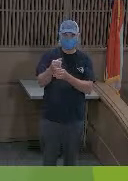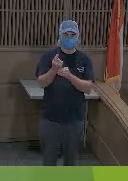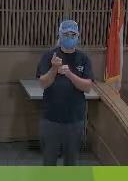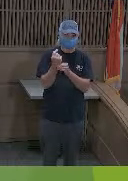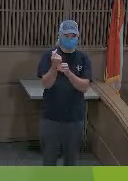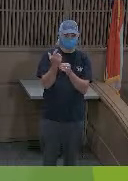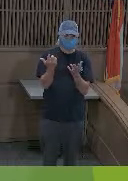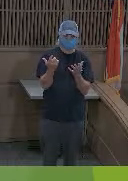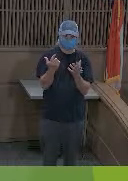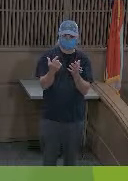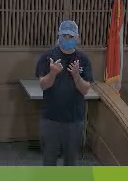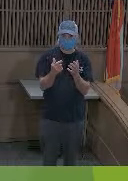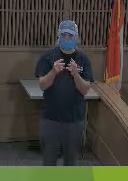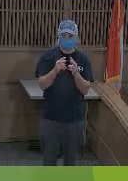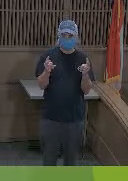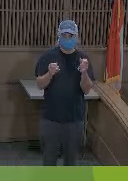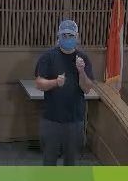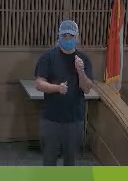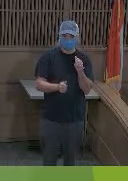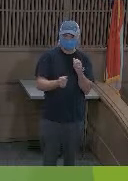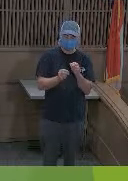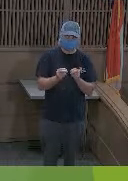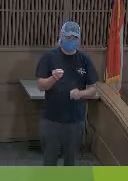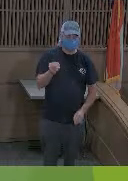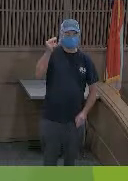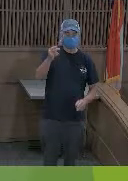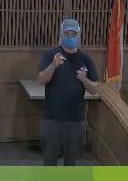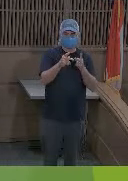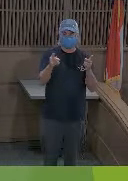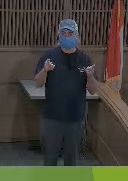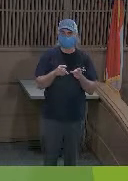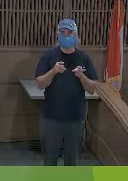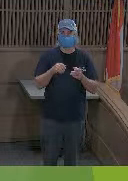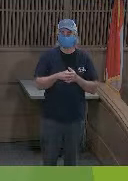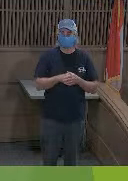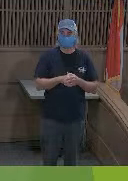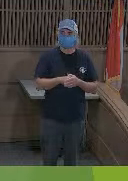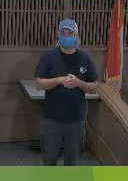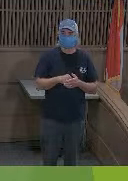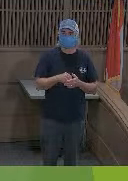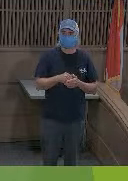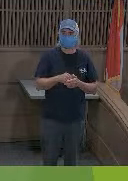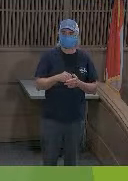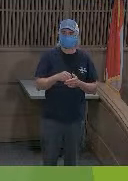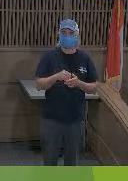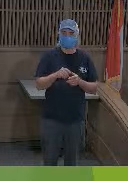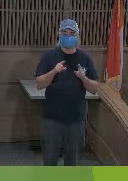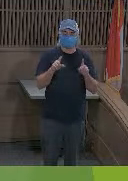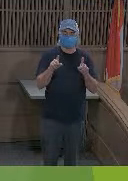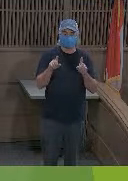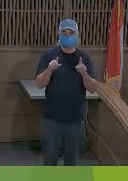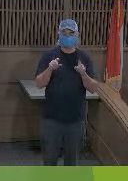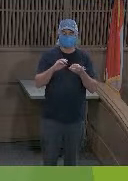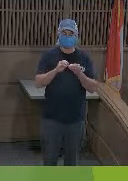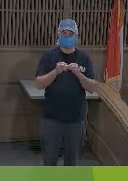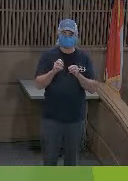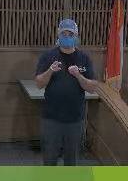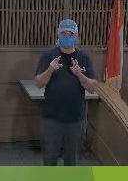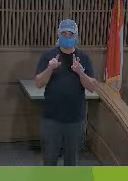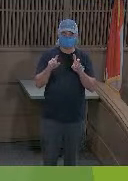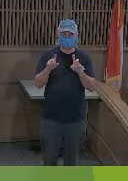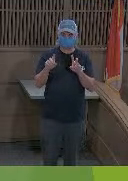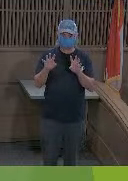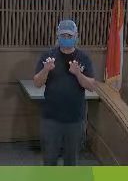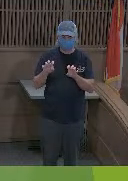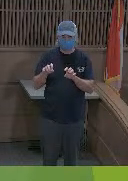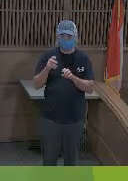again is we only have this last week, the number of tests you see